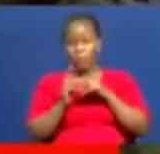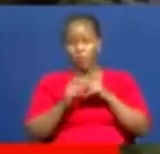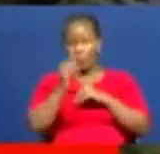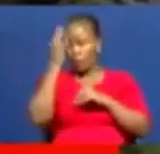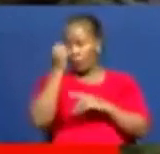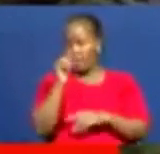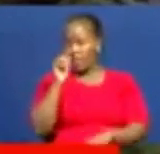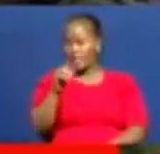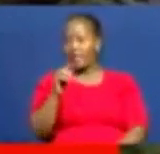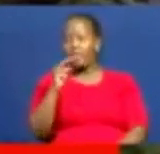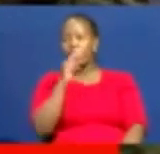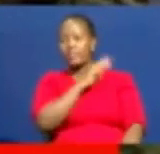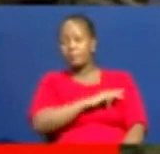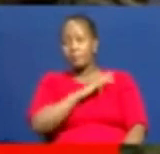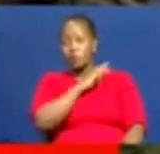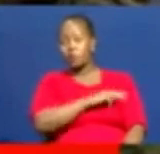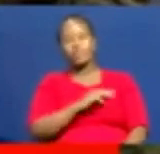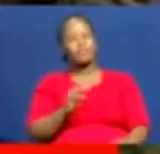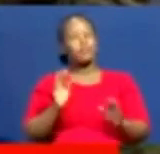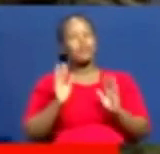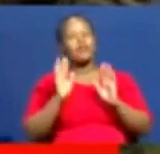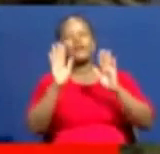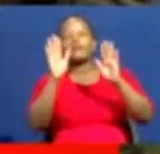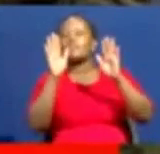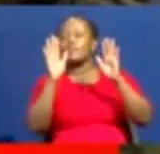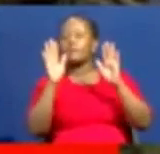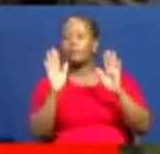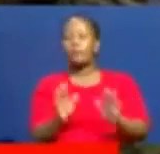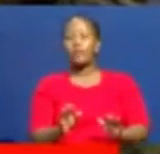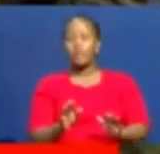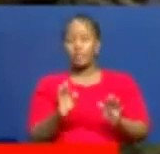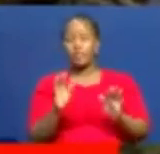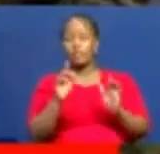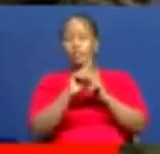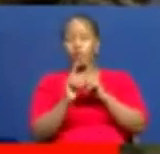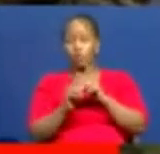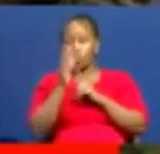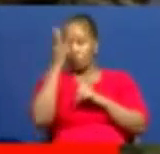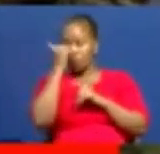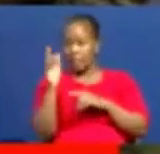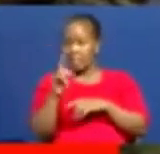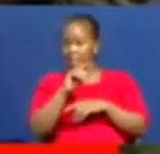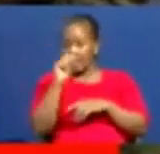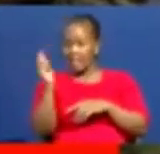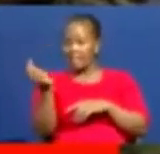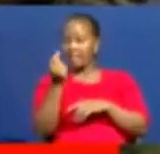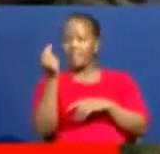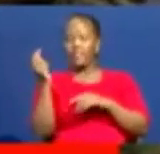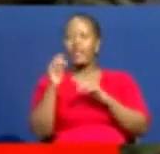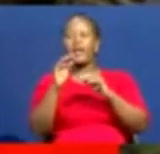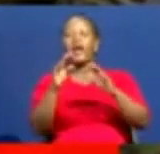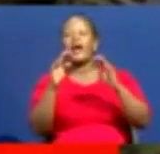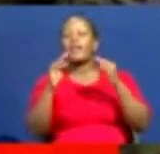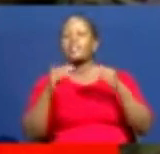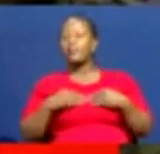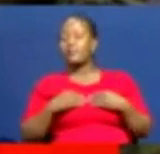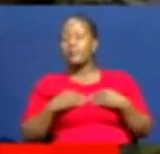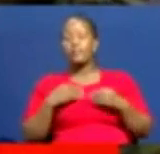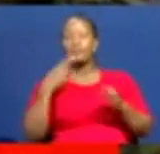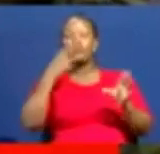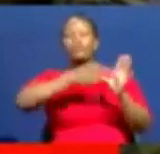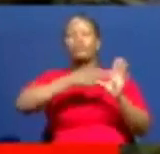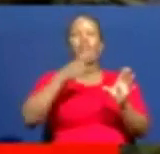mission is important. And that is why Kenya accepted, not just to